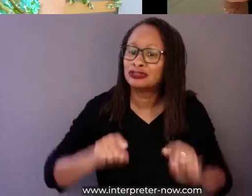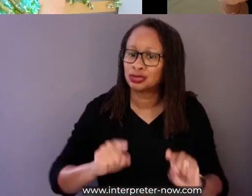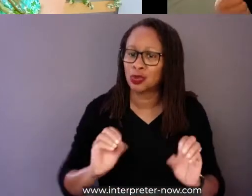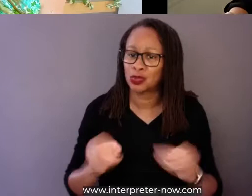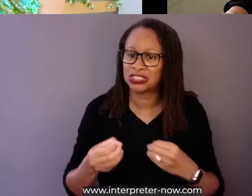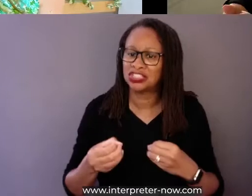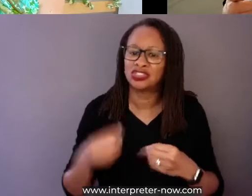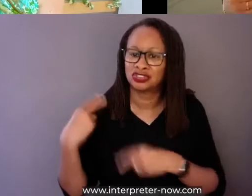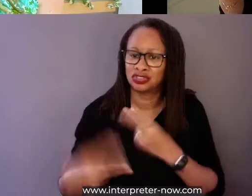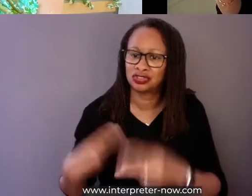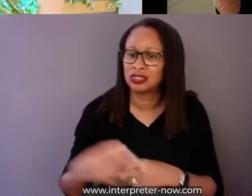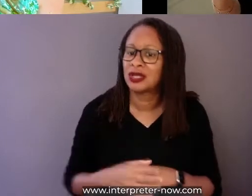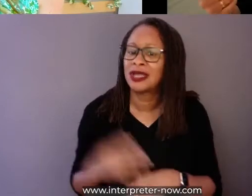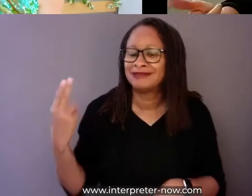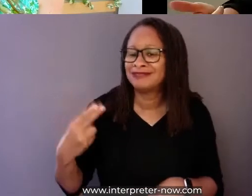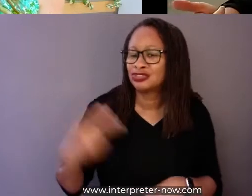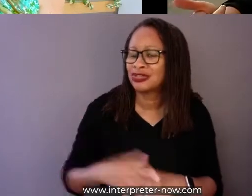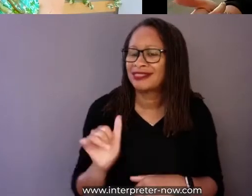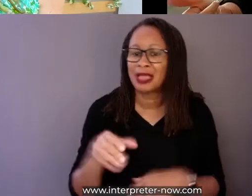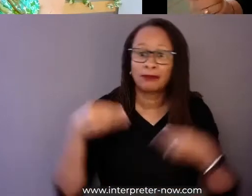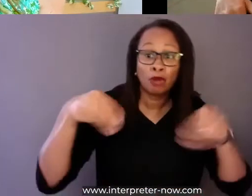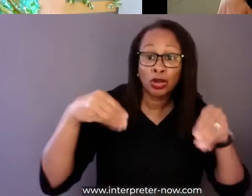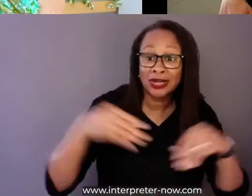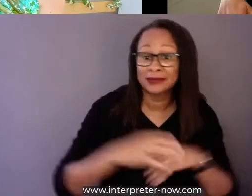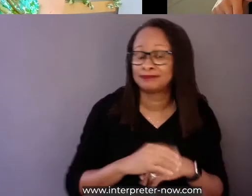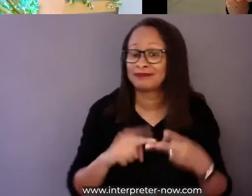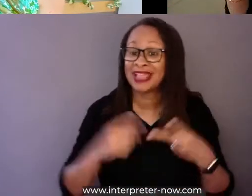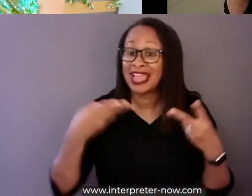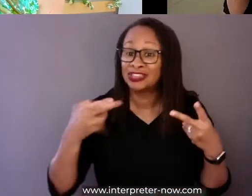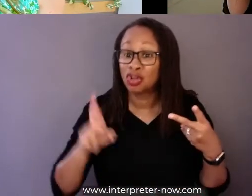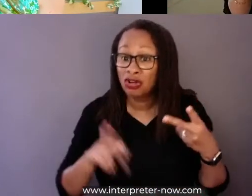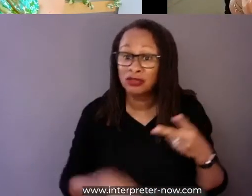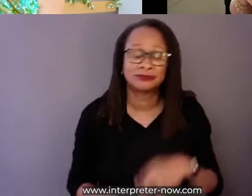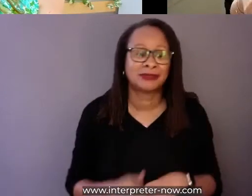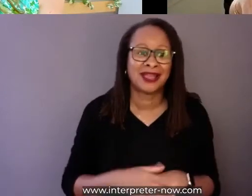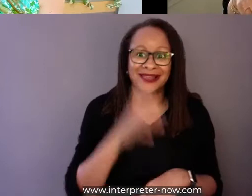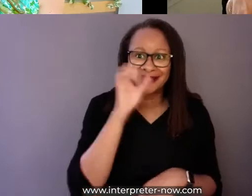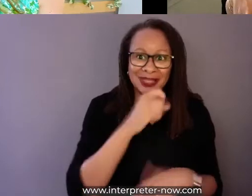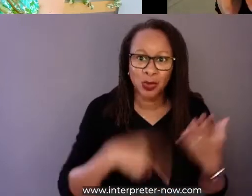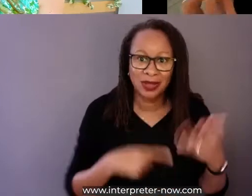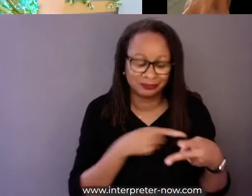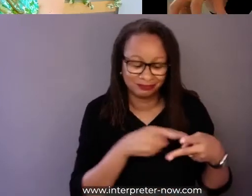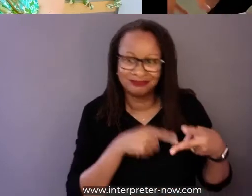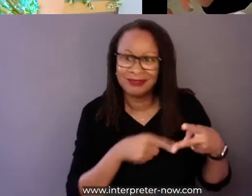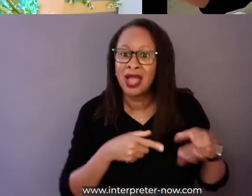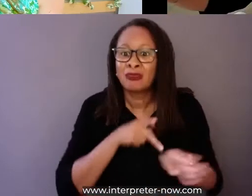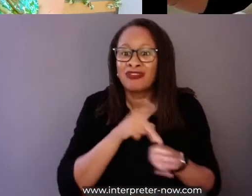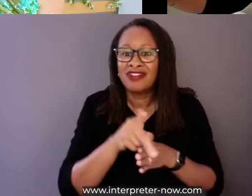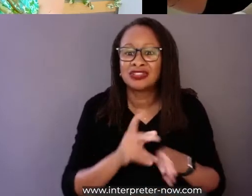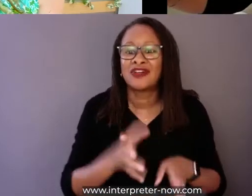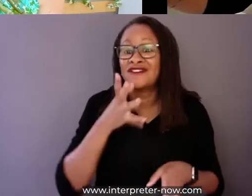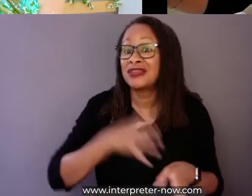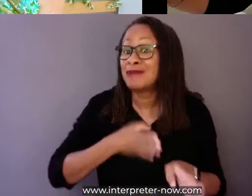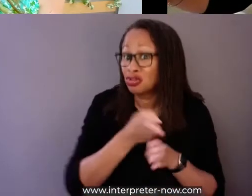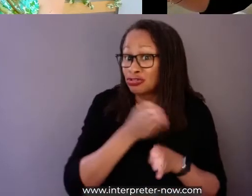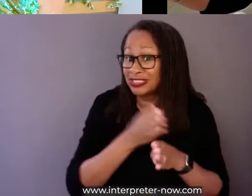So marketing, HR, and guess what? This is where the majority of professional females' careers